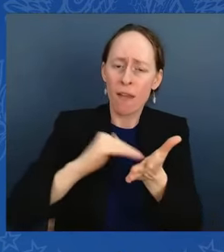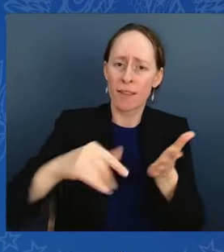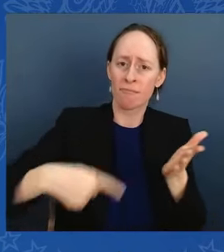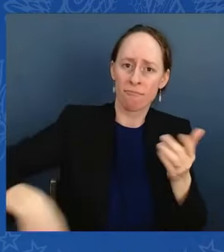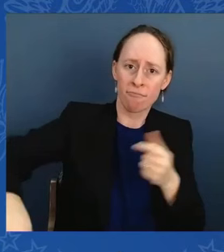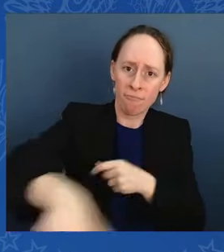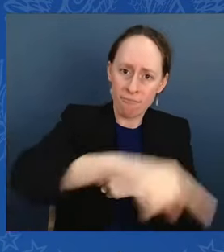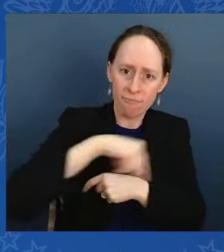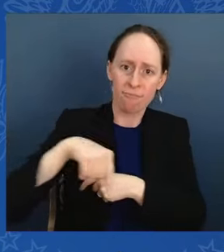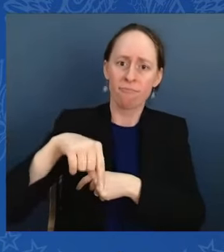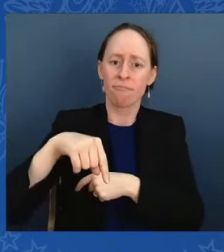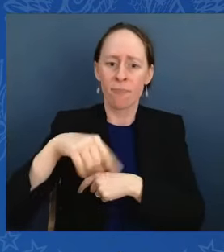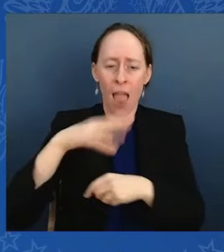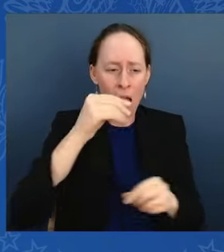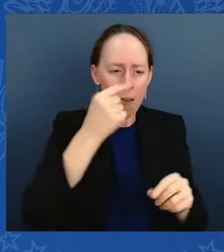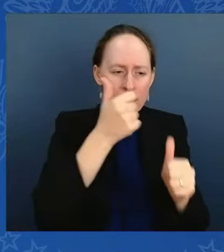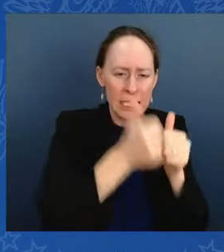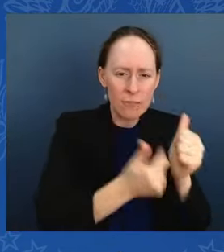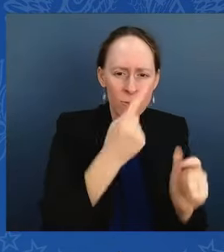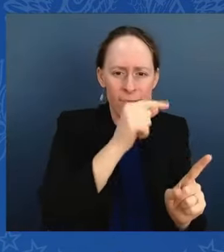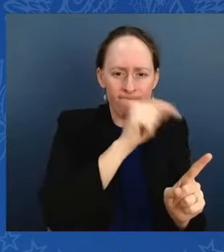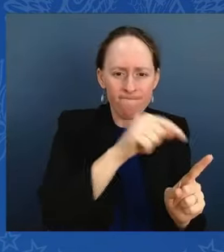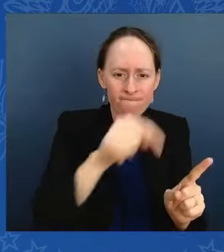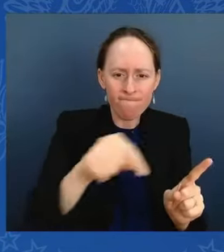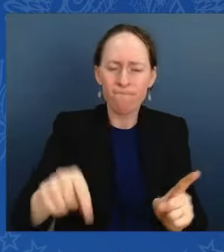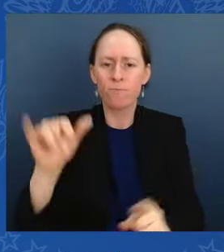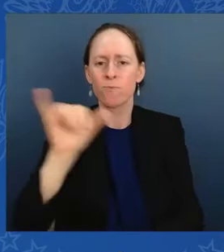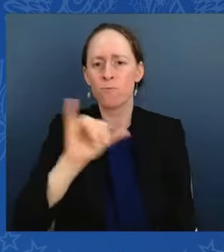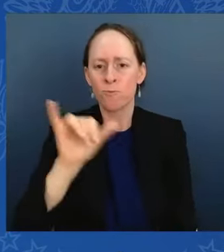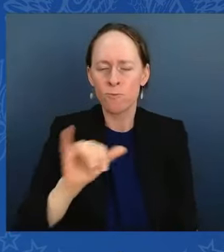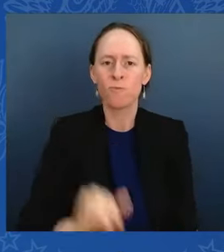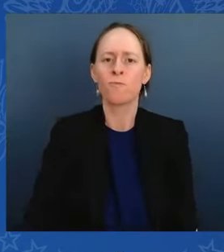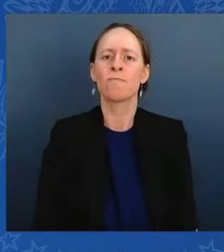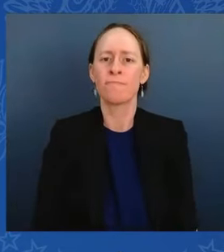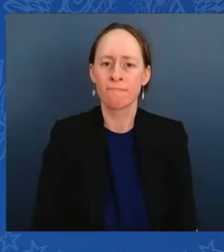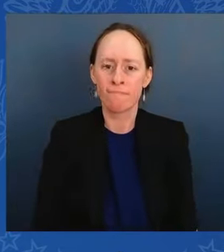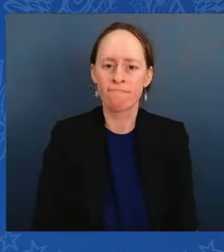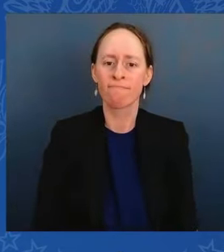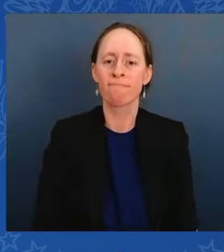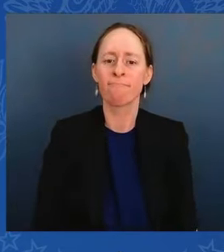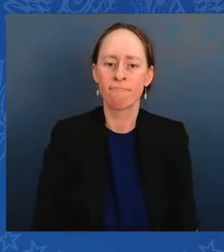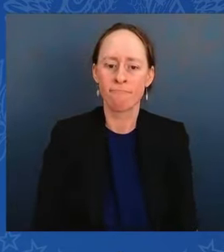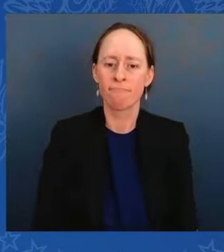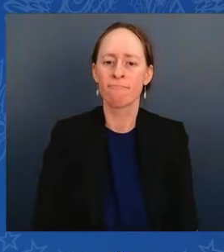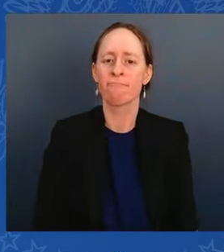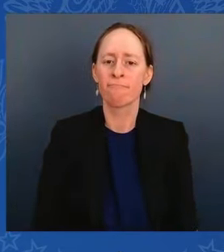And please, Lord, give us the help. We ask in the name of Jesus Christ. Amen. Amen.